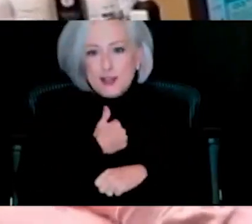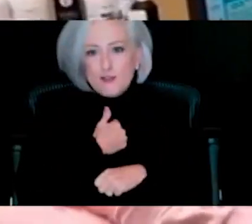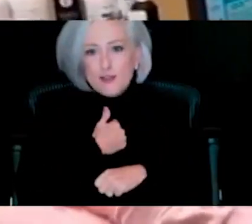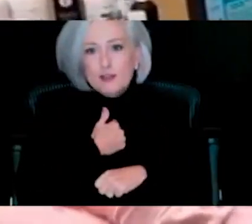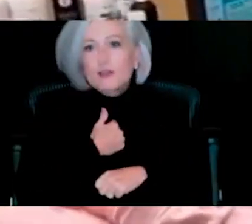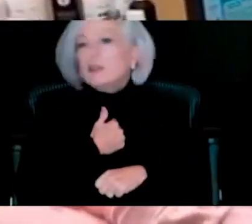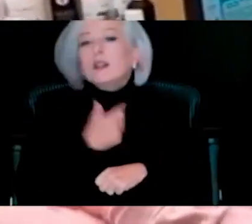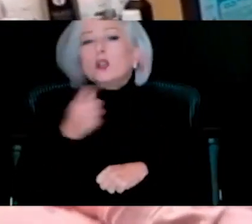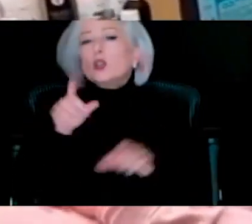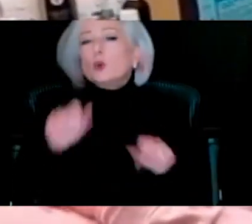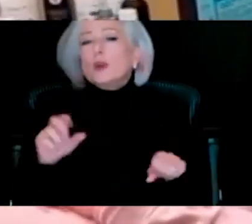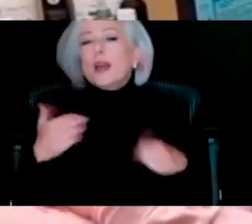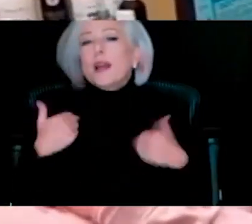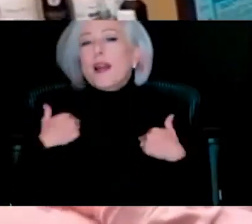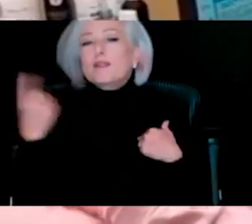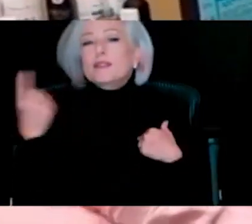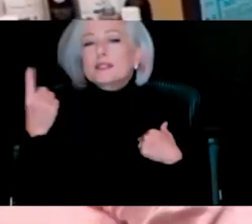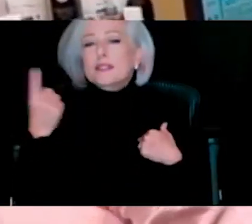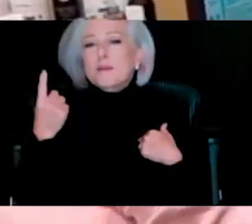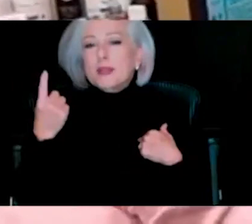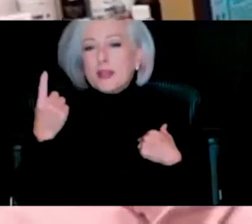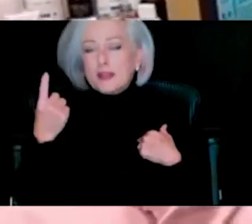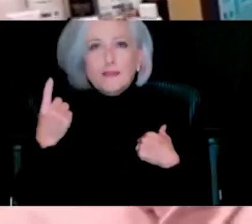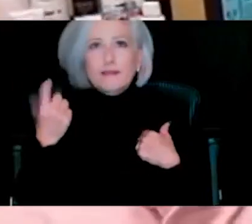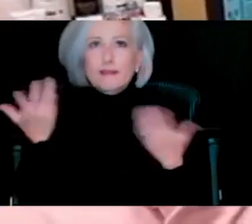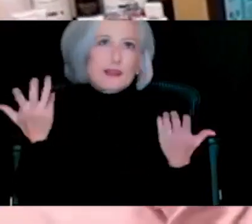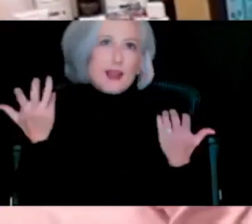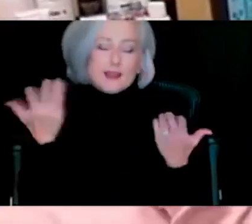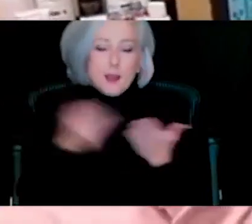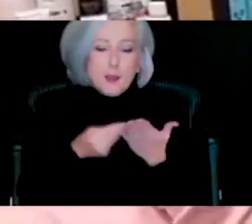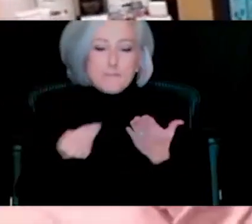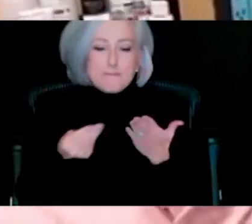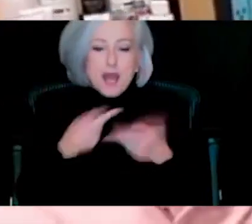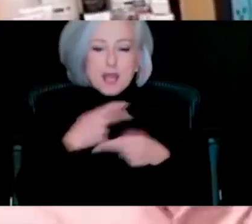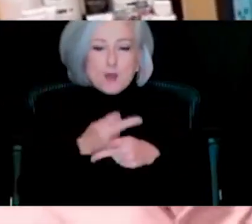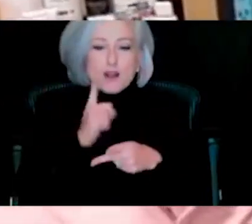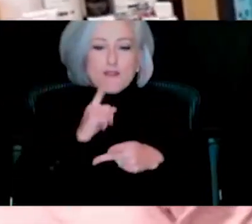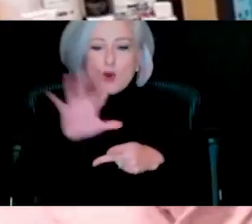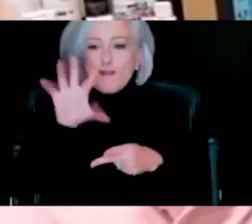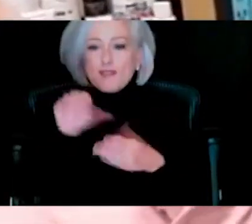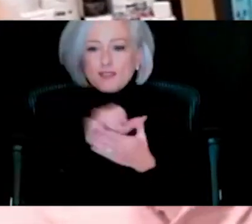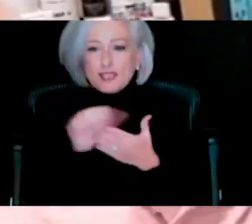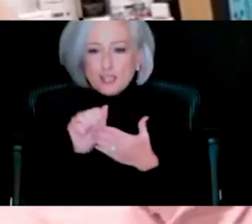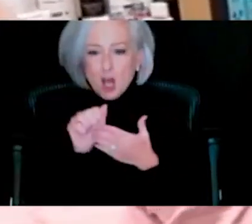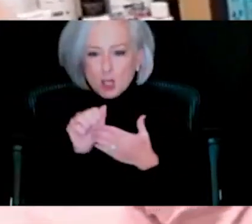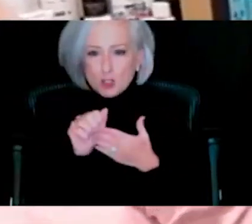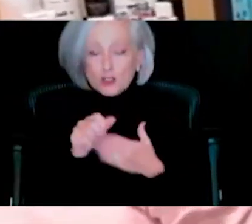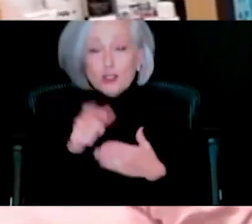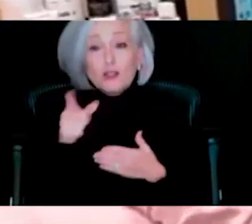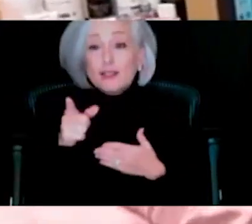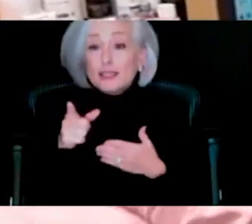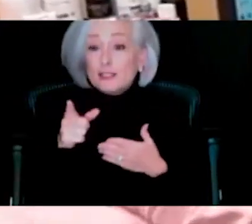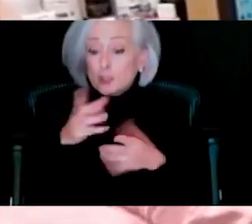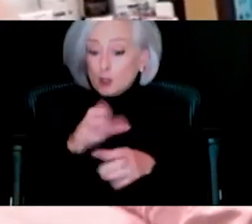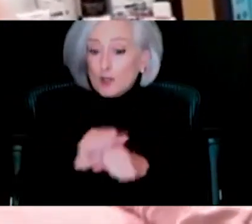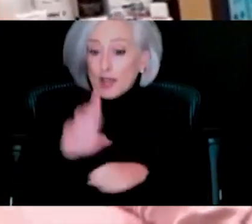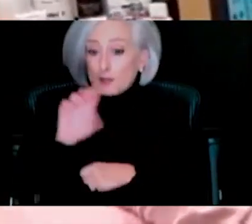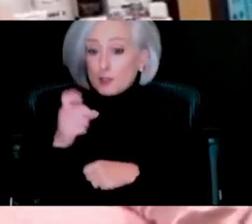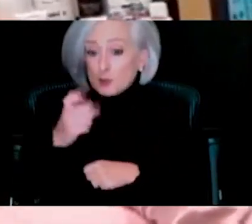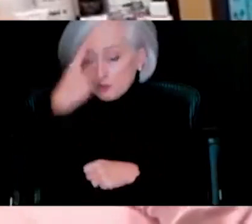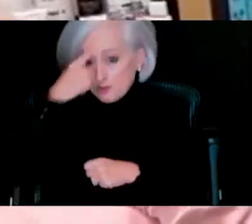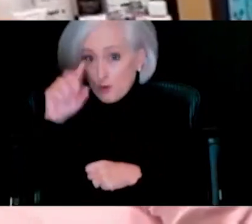can have something, buy a product for $50, which is usually if you get a prescription, say for retinol